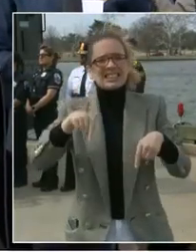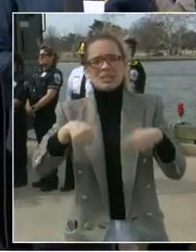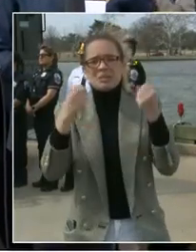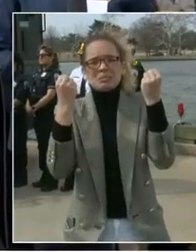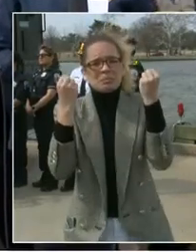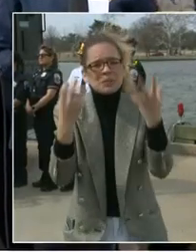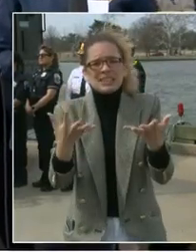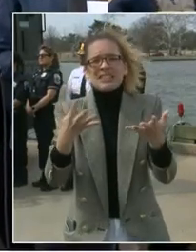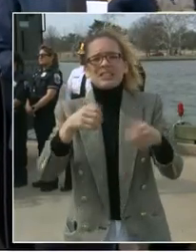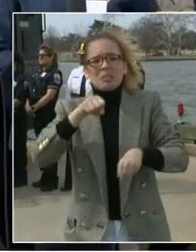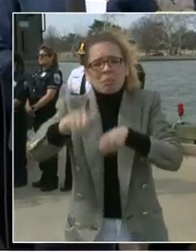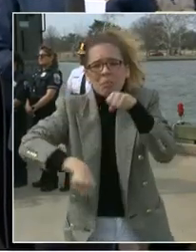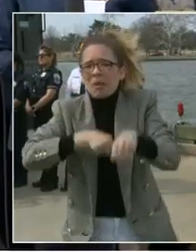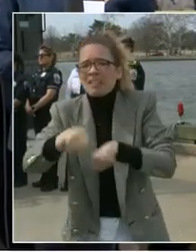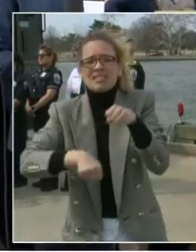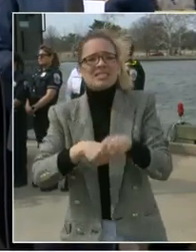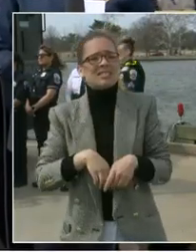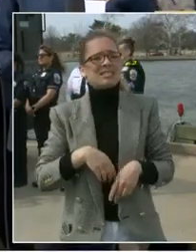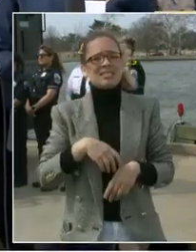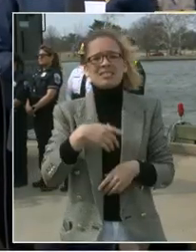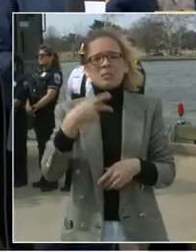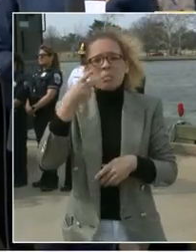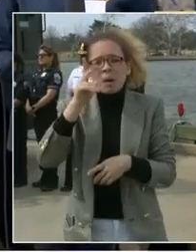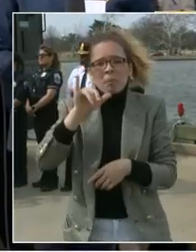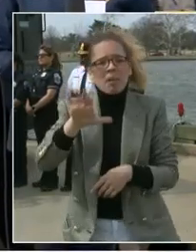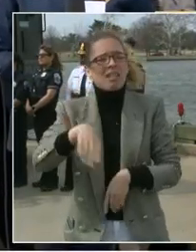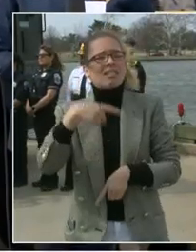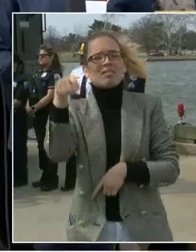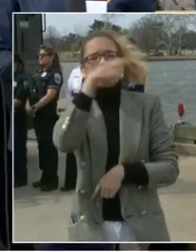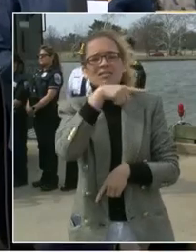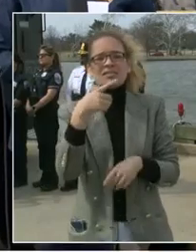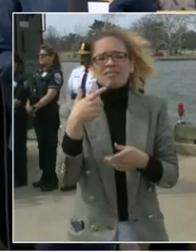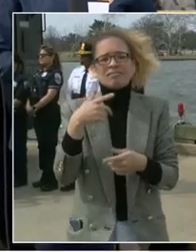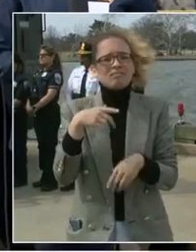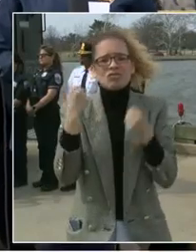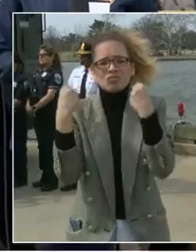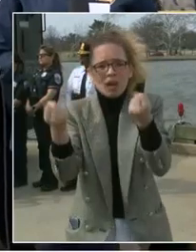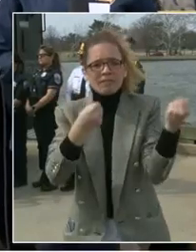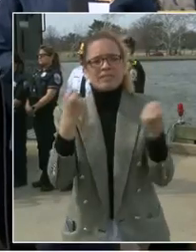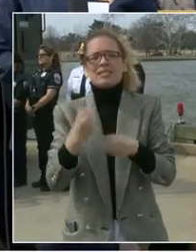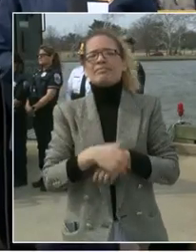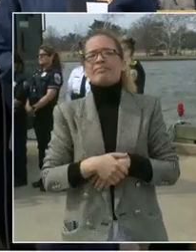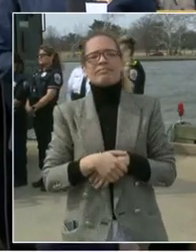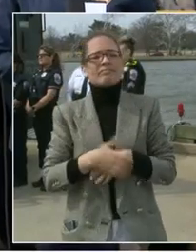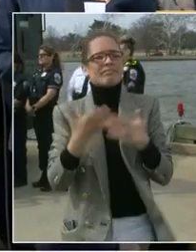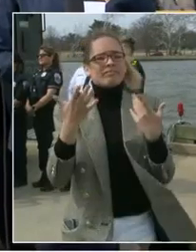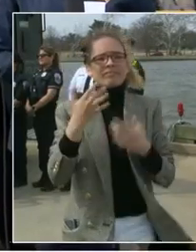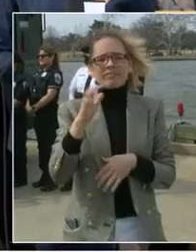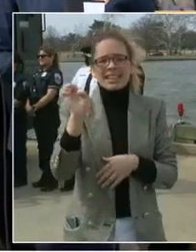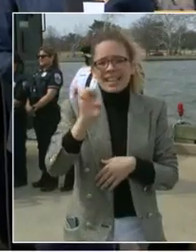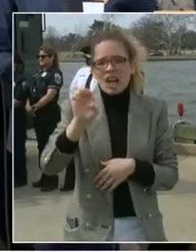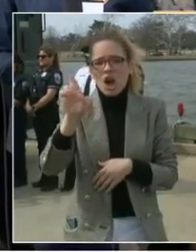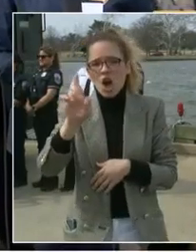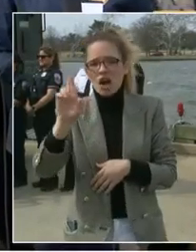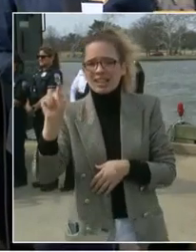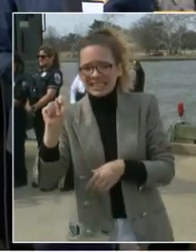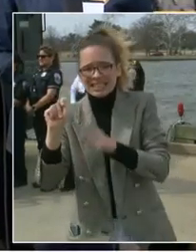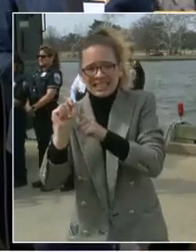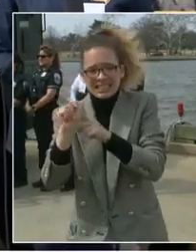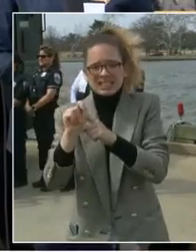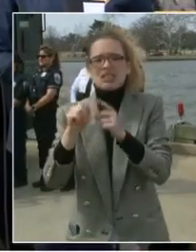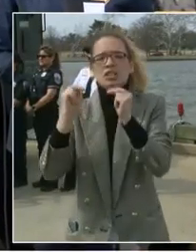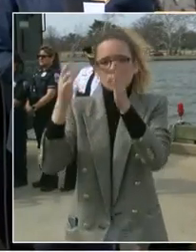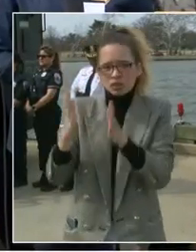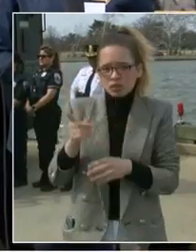bike officers. We are motor officers. We are ERT negotiators. We